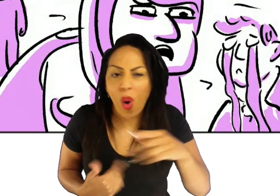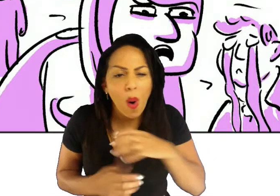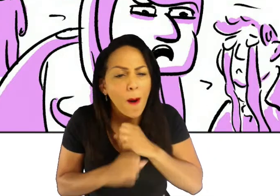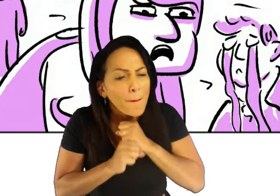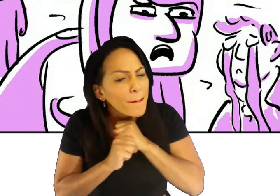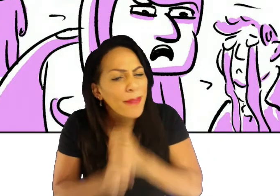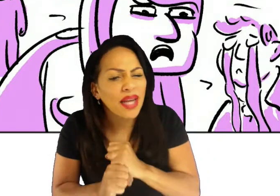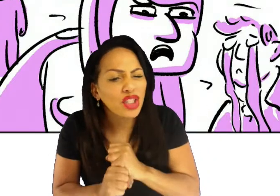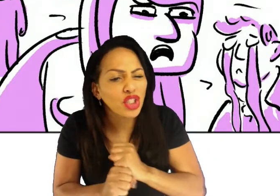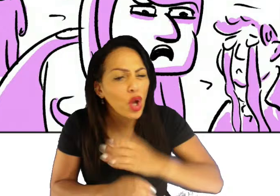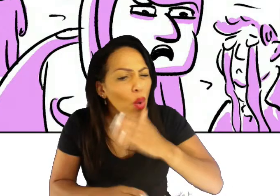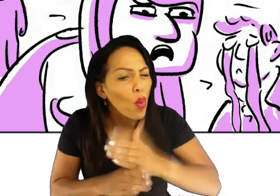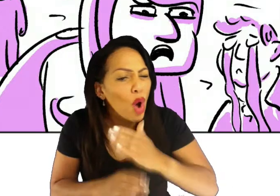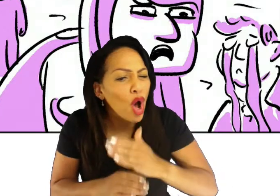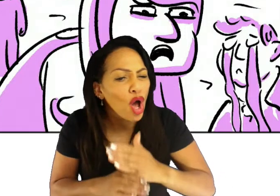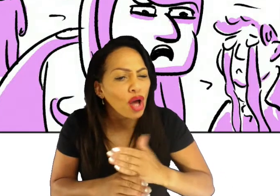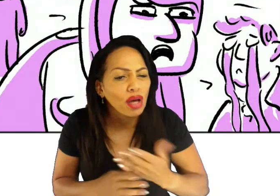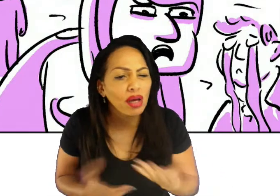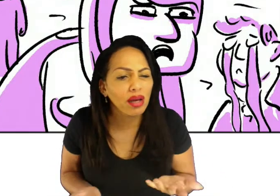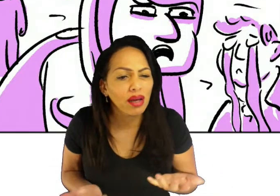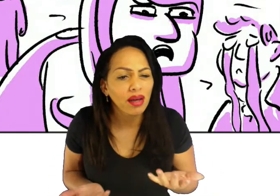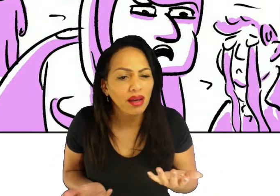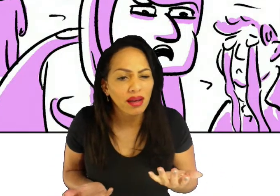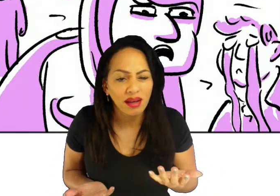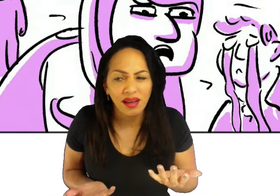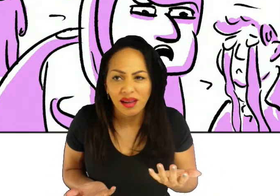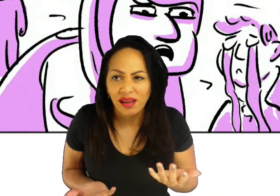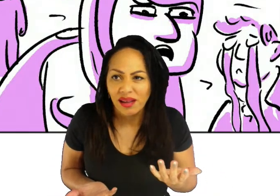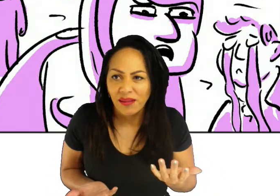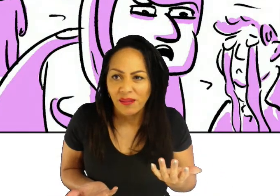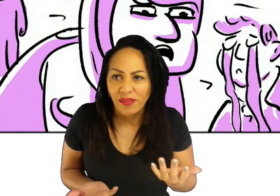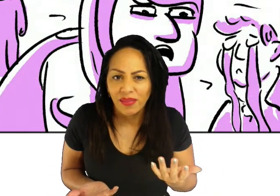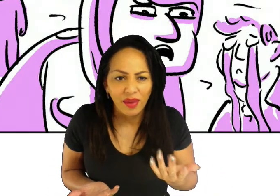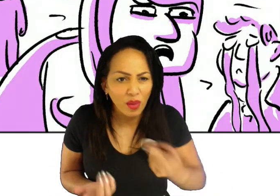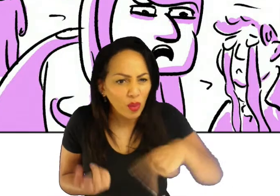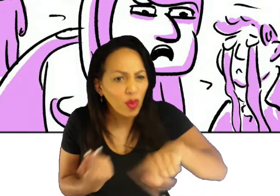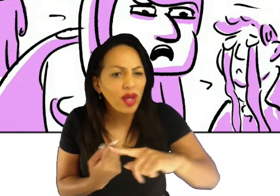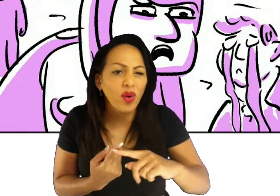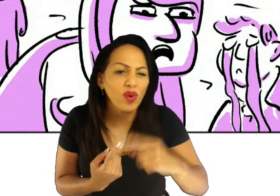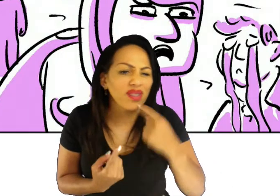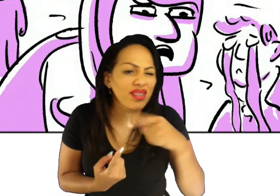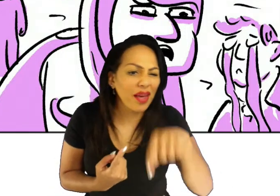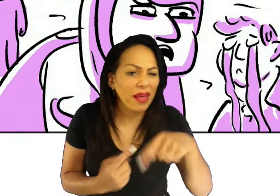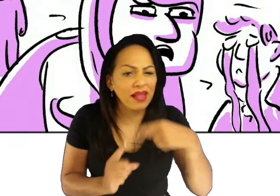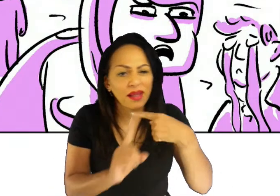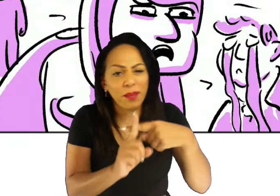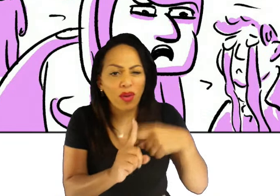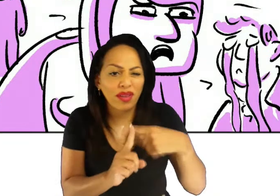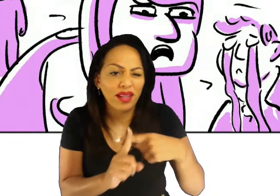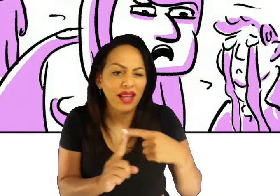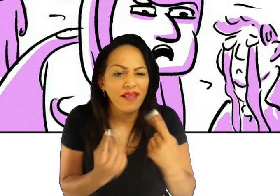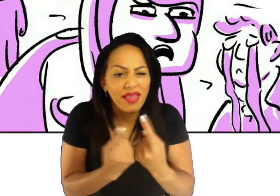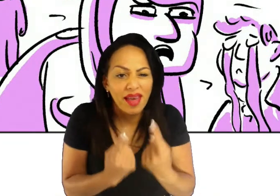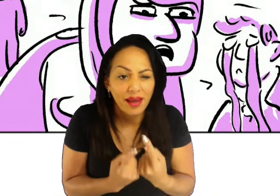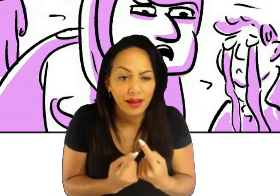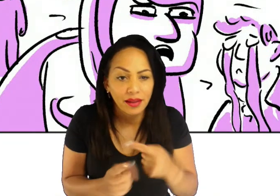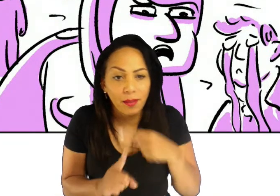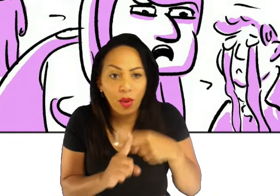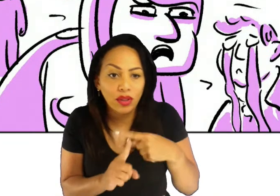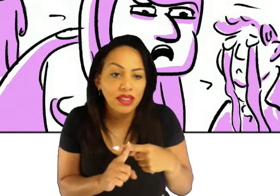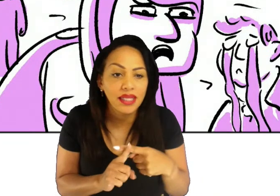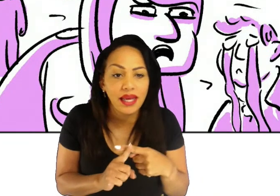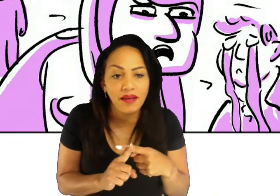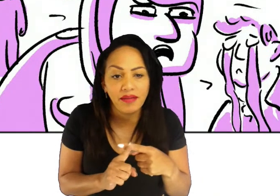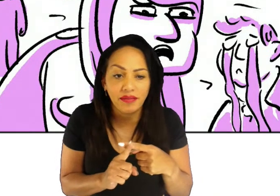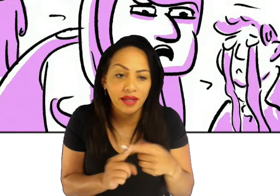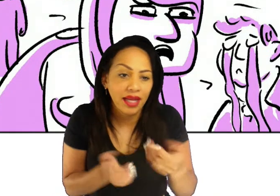and love and really positive language because it's the arts, it's